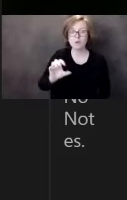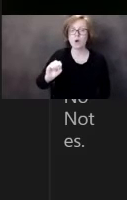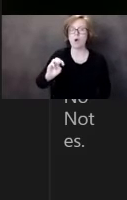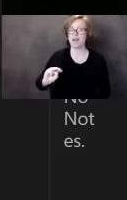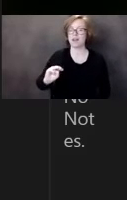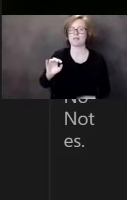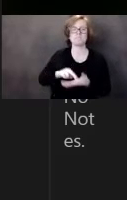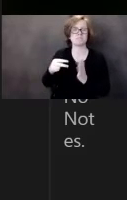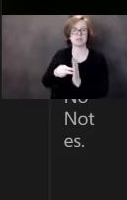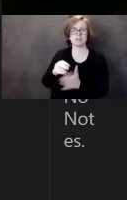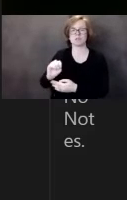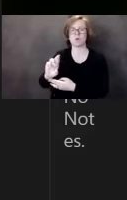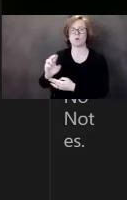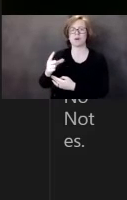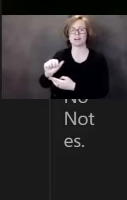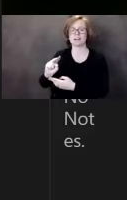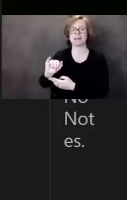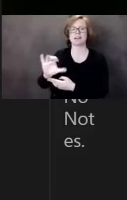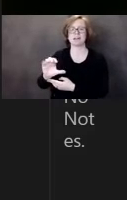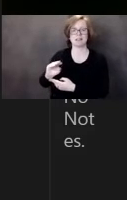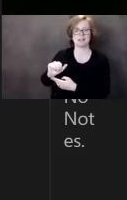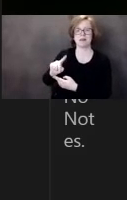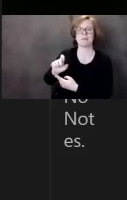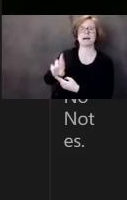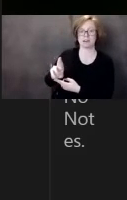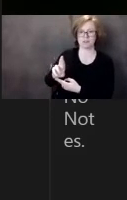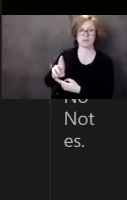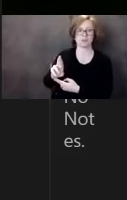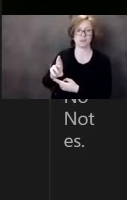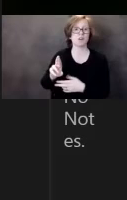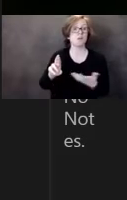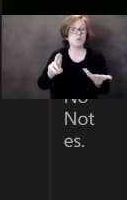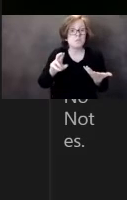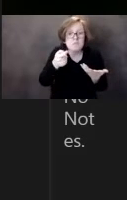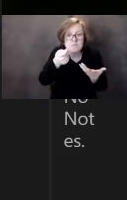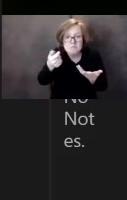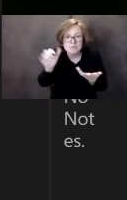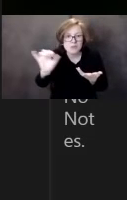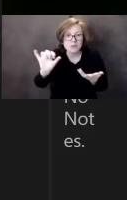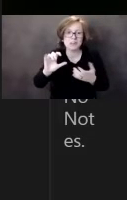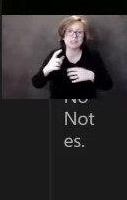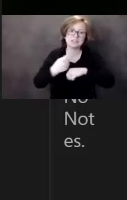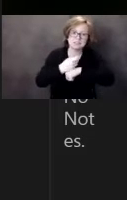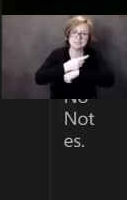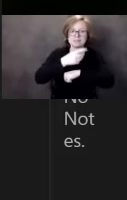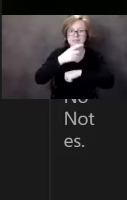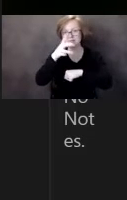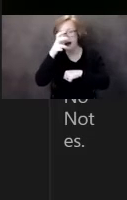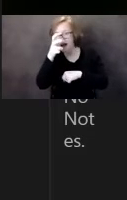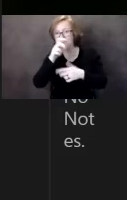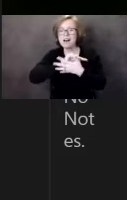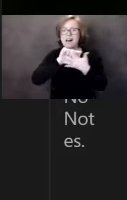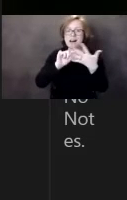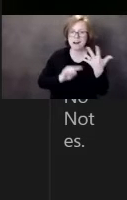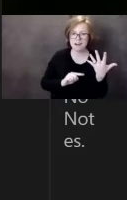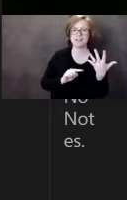We have lots of acronyms, and the little stuff like insects and worms. And don't forget that, because if it is if your pasture is a biotic